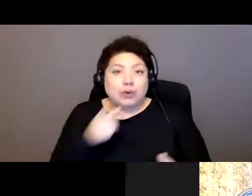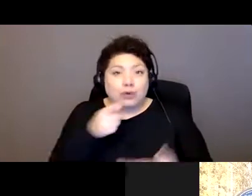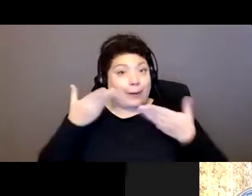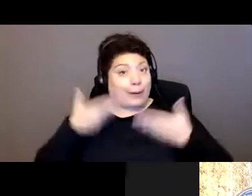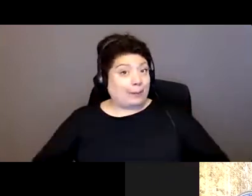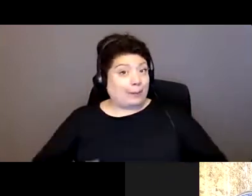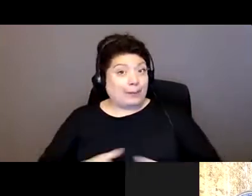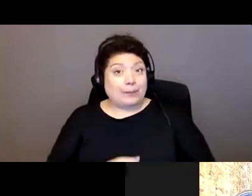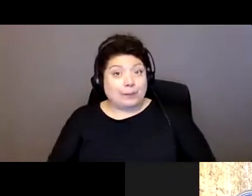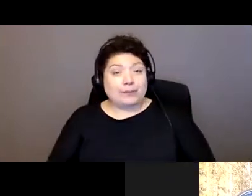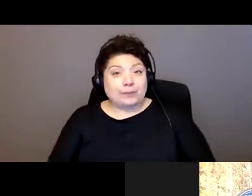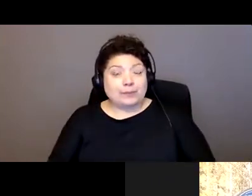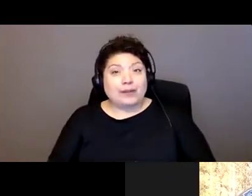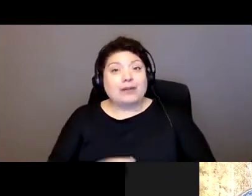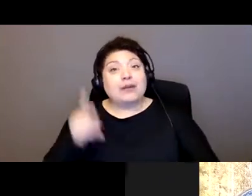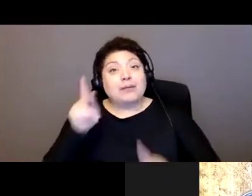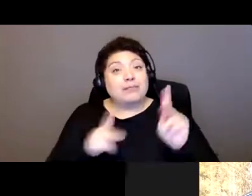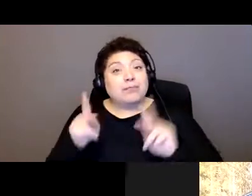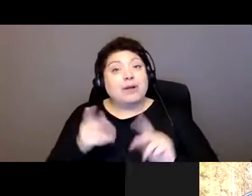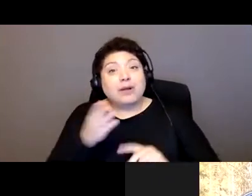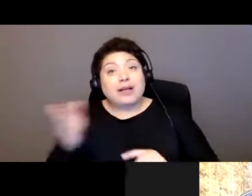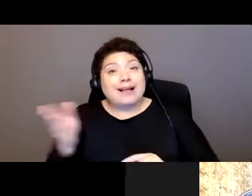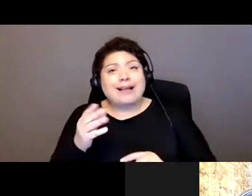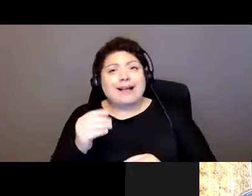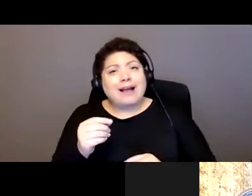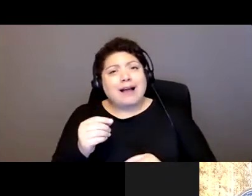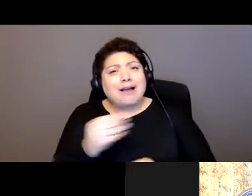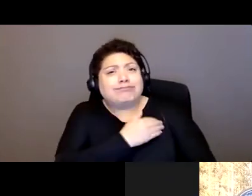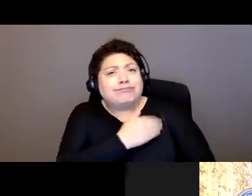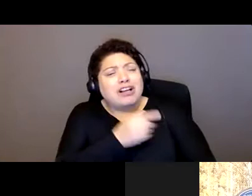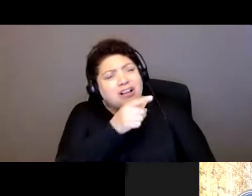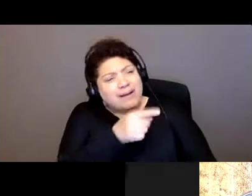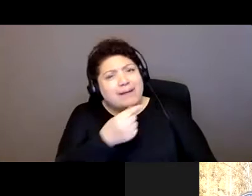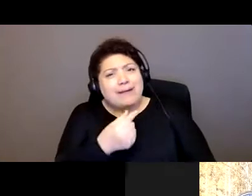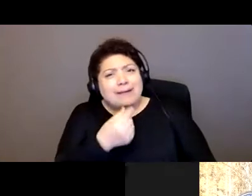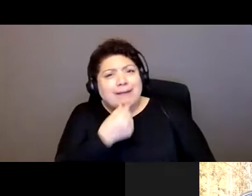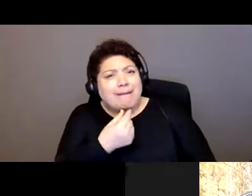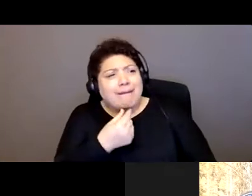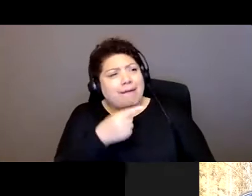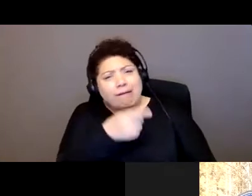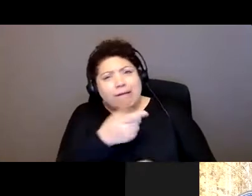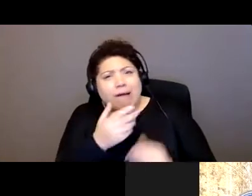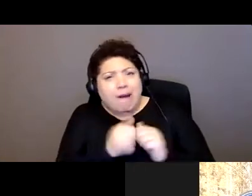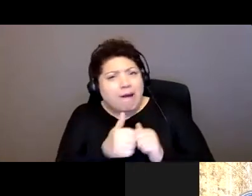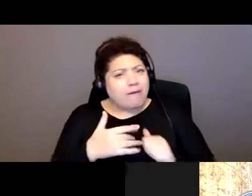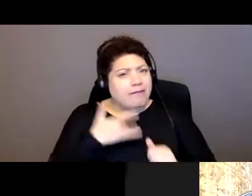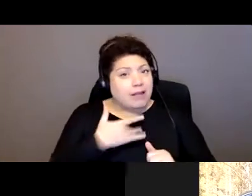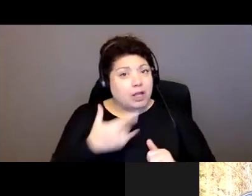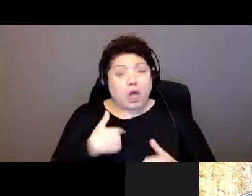am. And when people ask me about being gay, how does it make me feel? I just tell them, well, I enjoy my